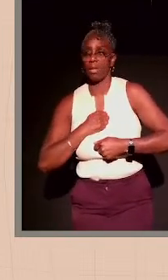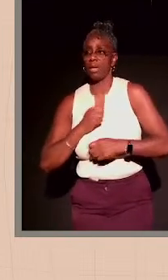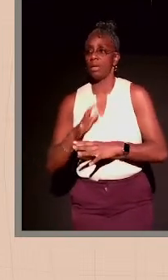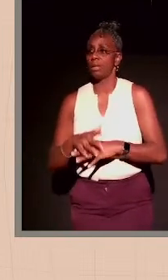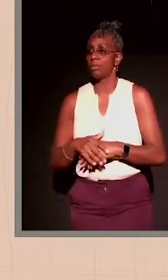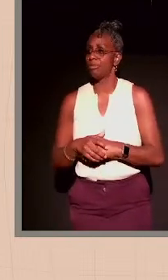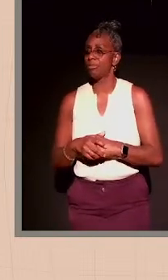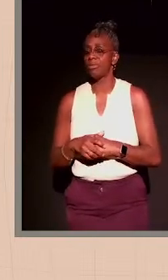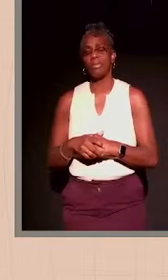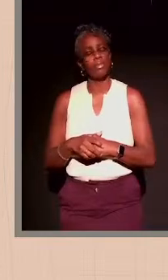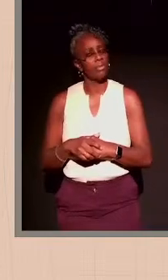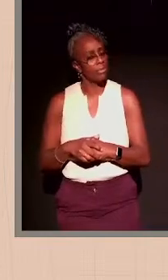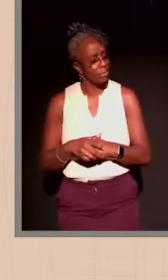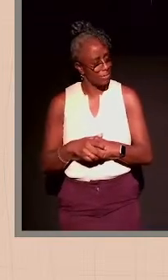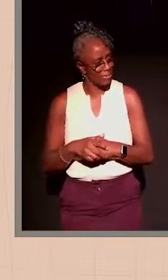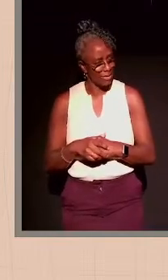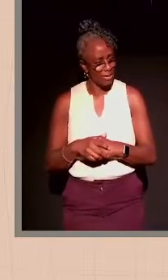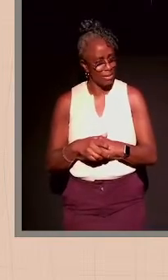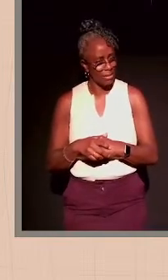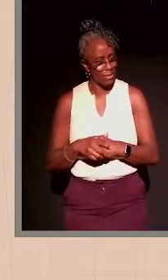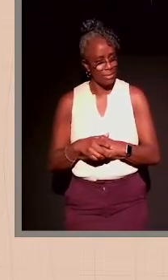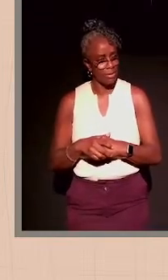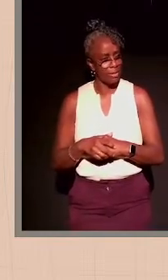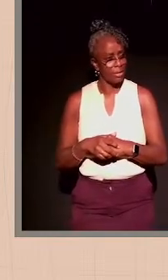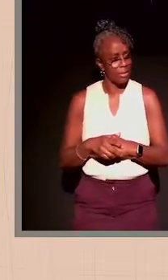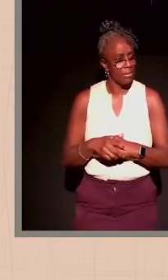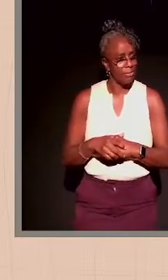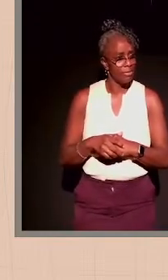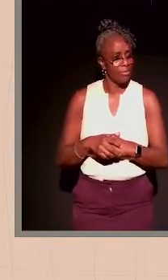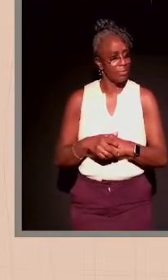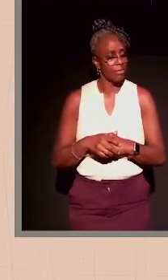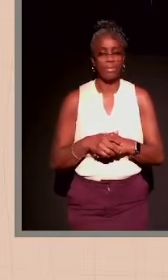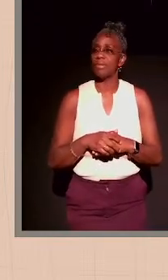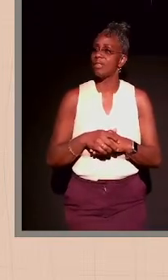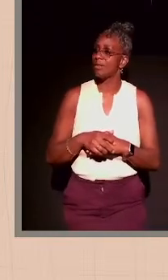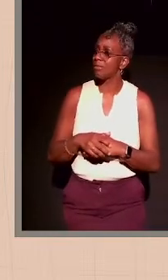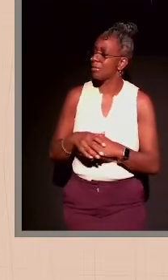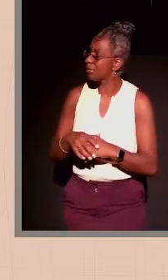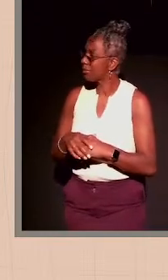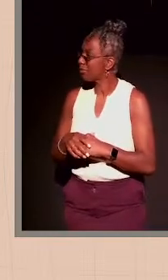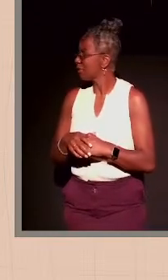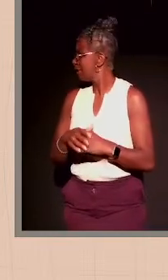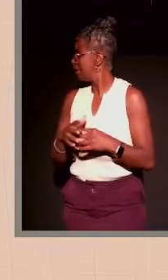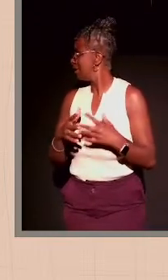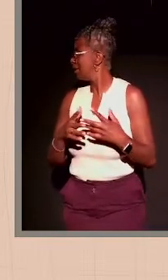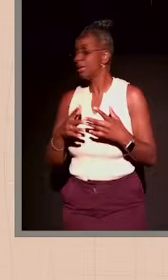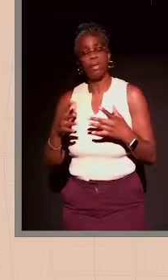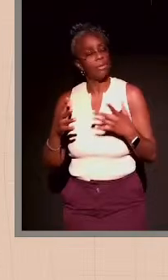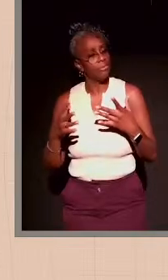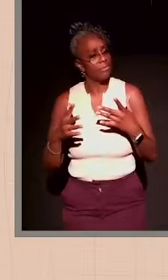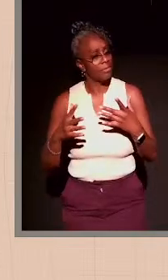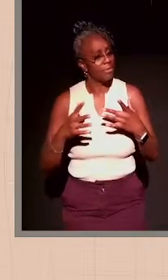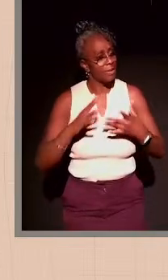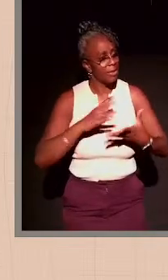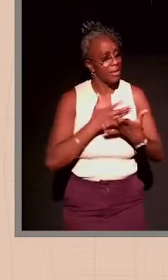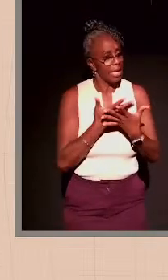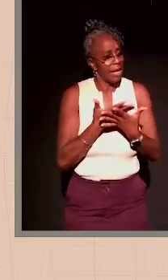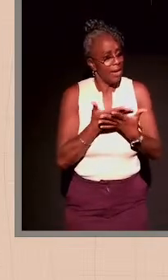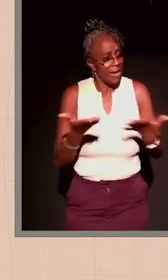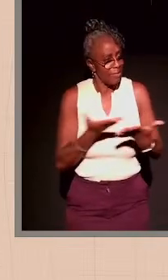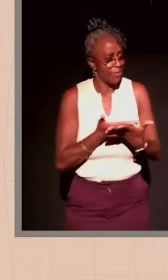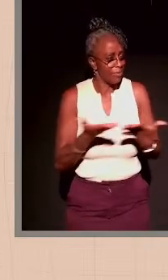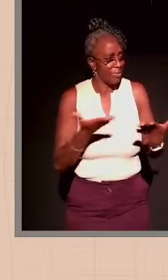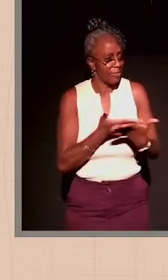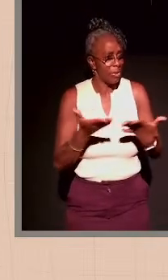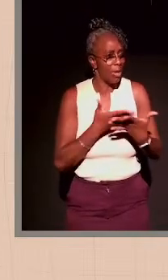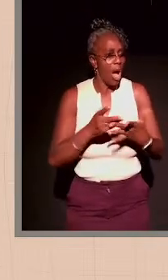My colleague referred to this Max MSP as being a language that was ideally suited for computer music